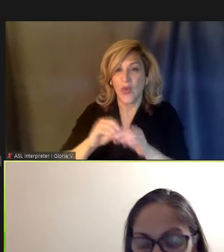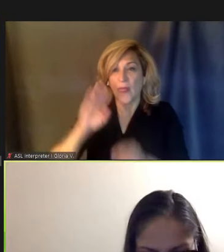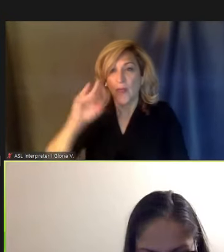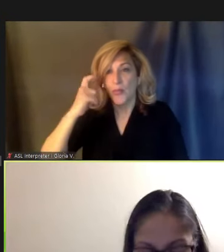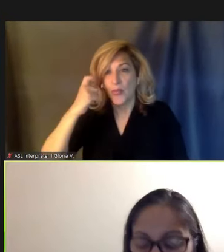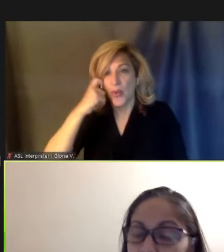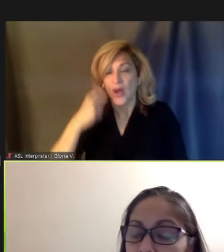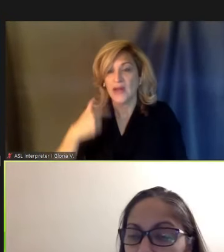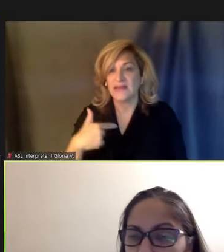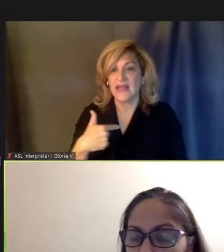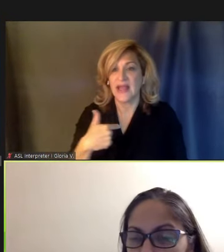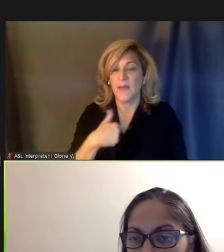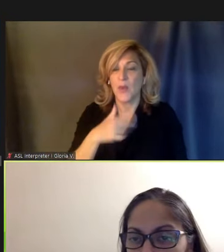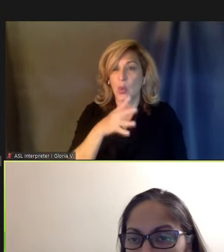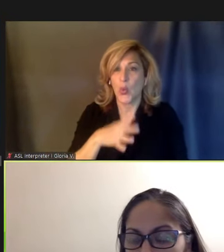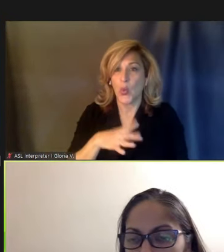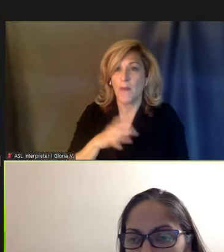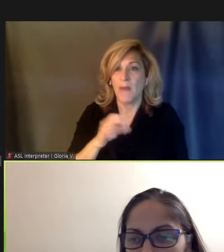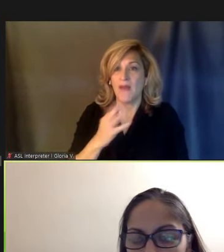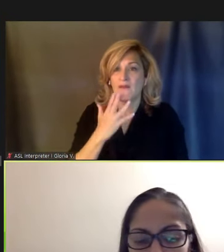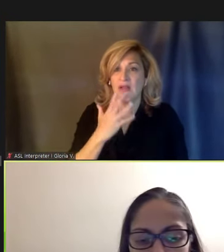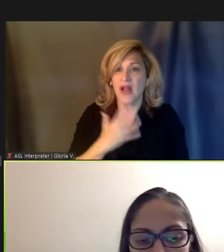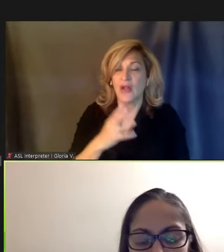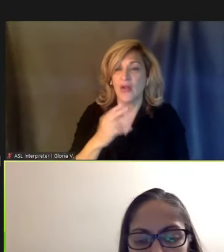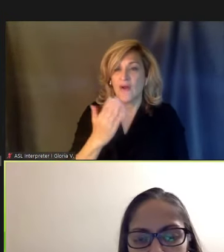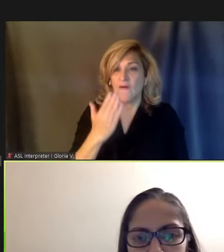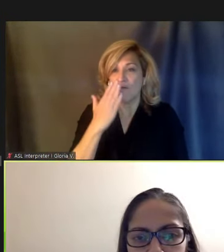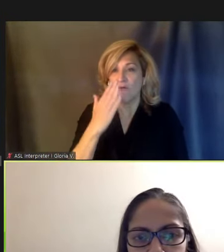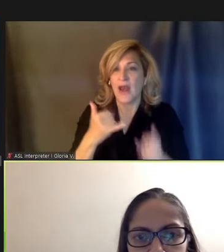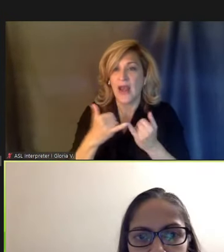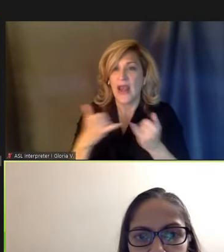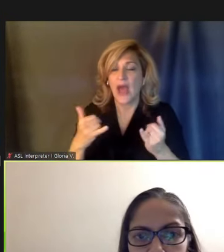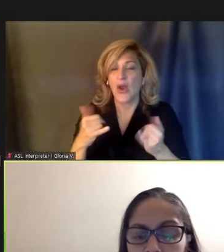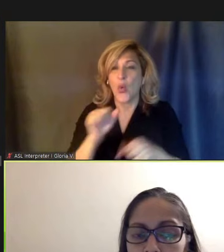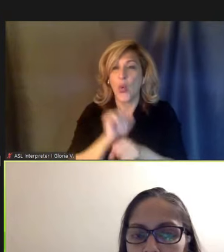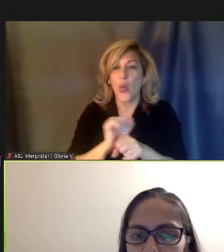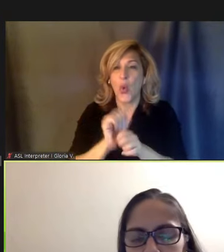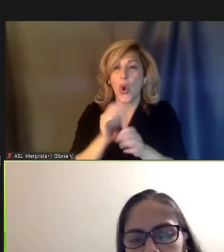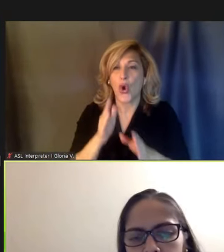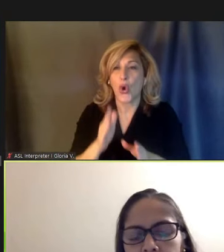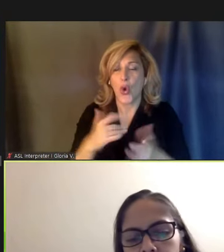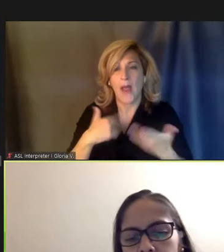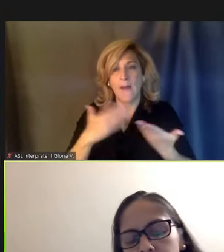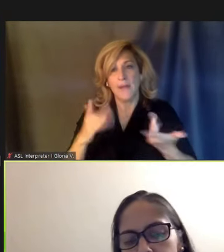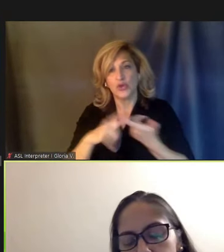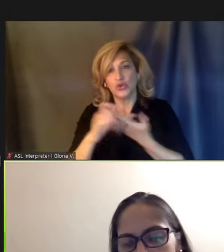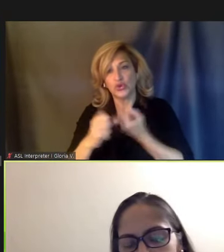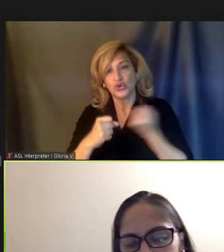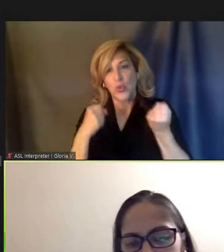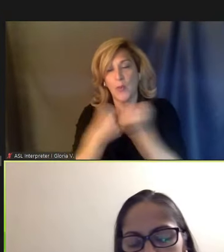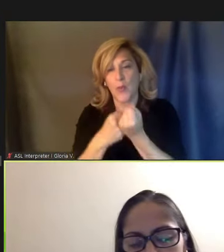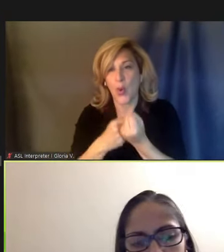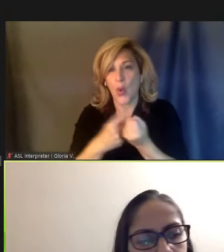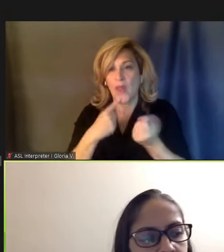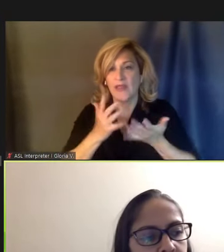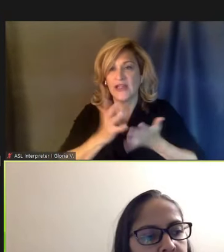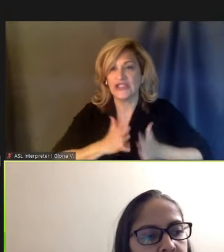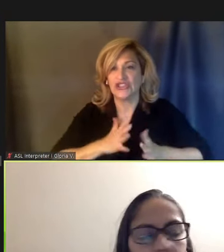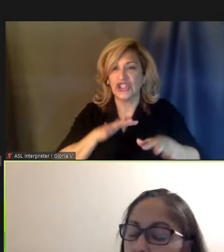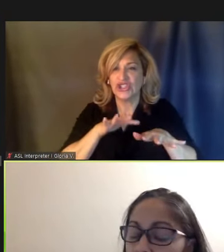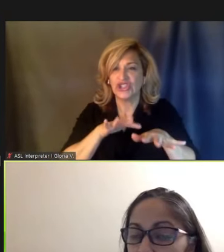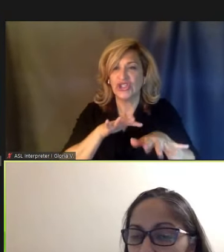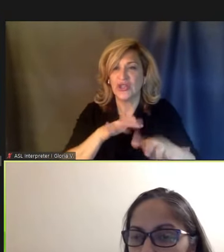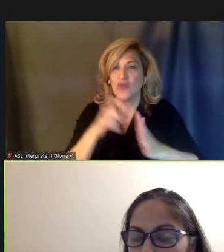a woman of color and a frontline worker, and I'm here to support the congestion pricing